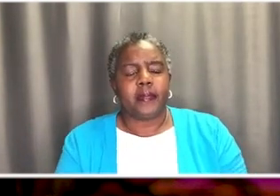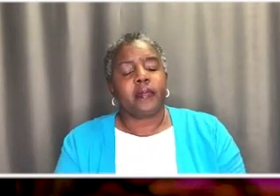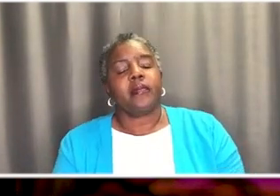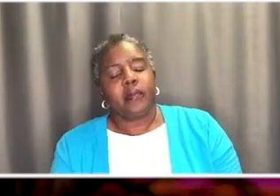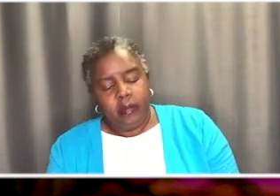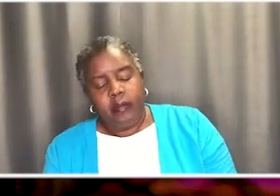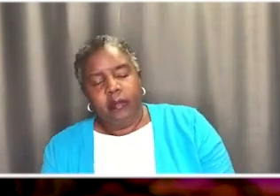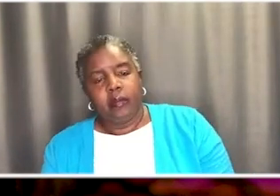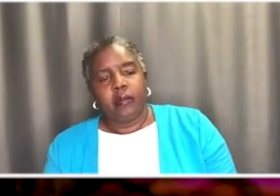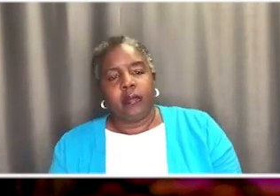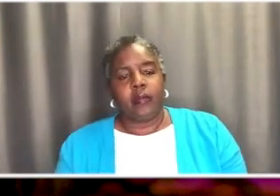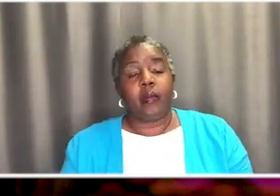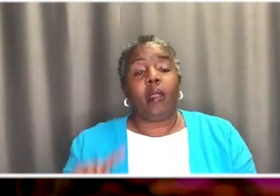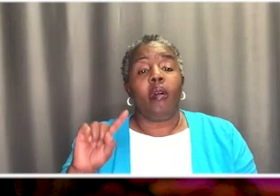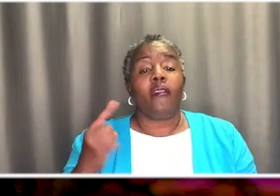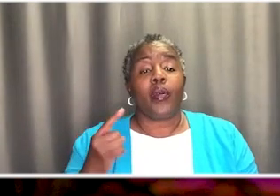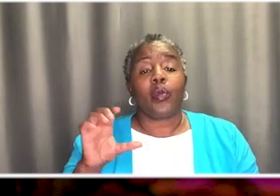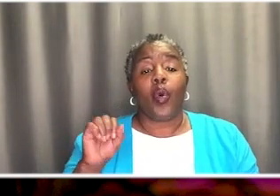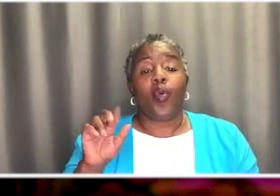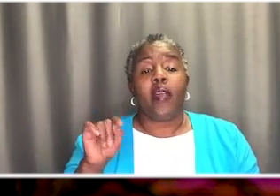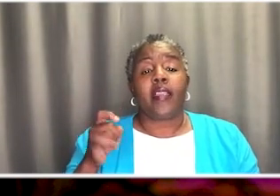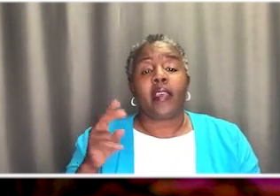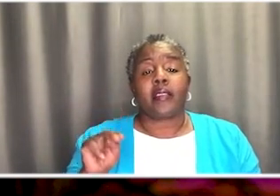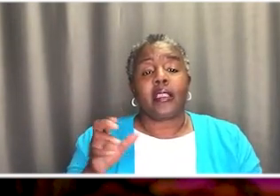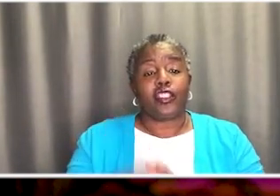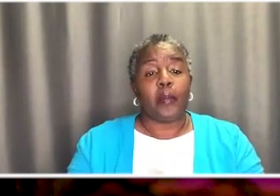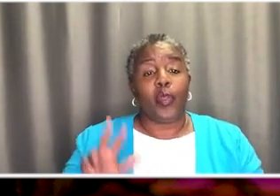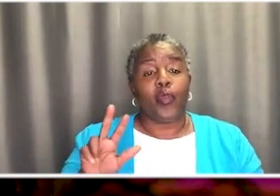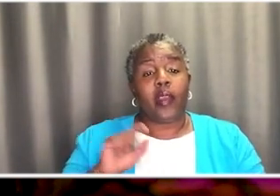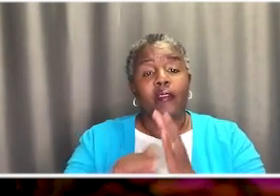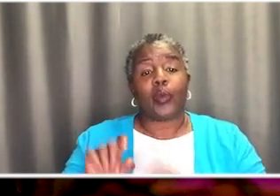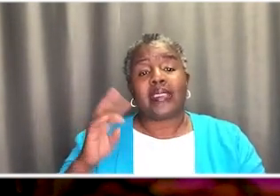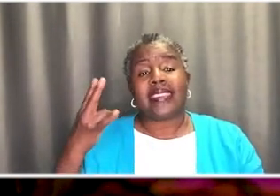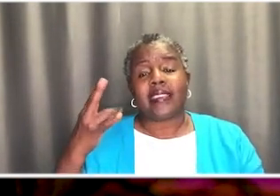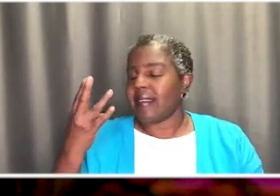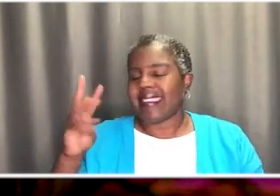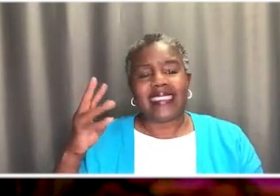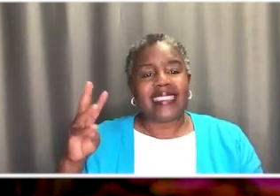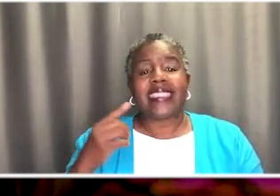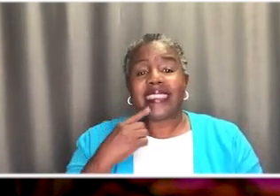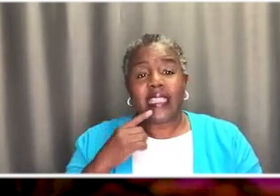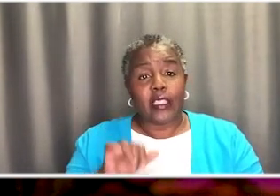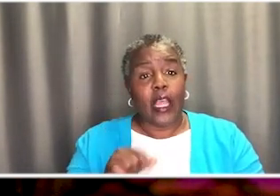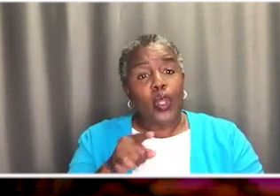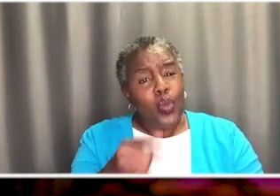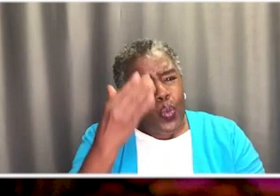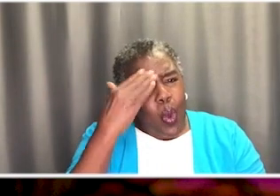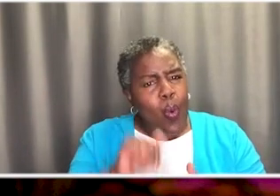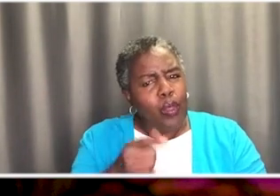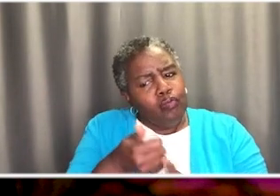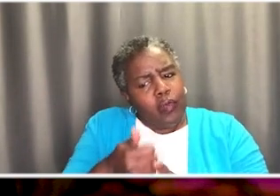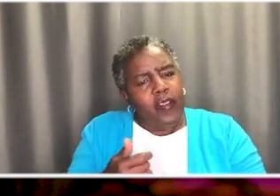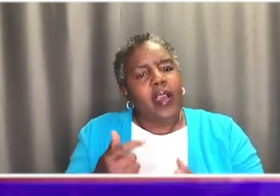First Corinthians 3:16 says, do you not know that you are the temple of